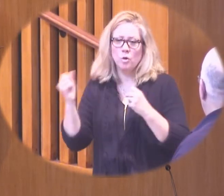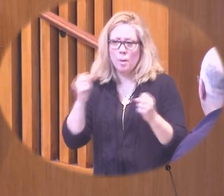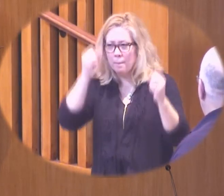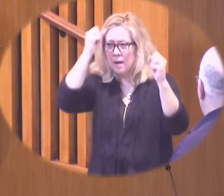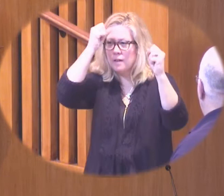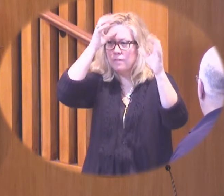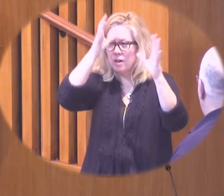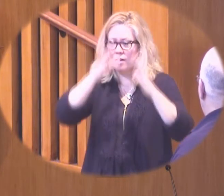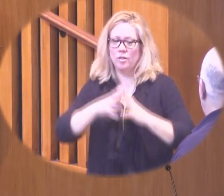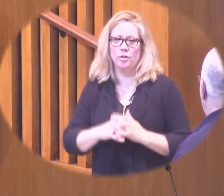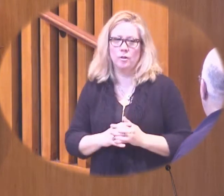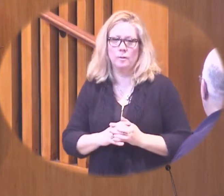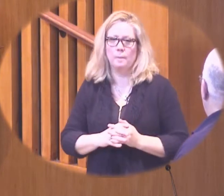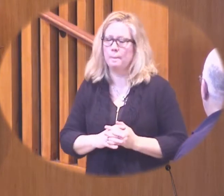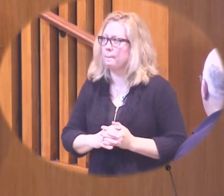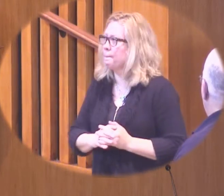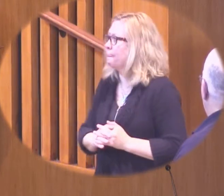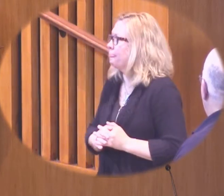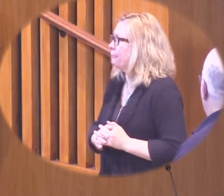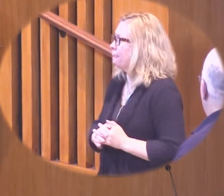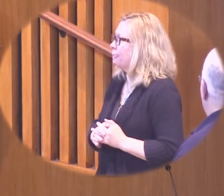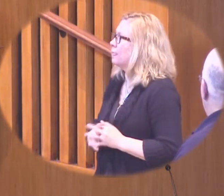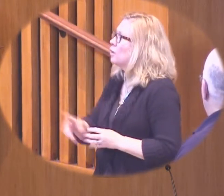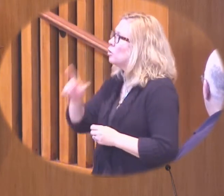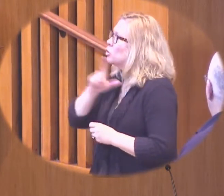God, the Almighty Father.